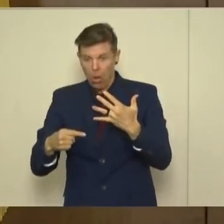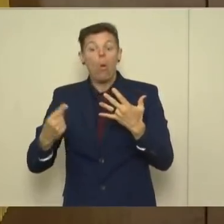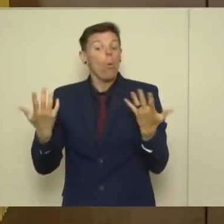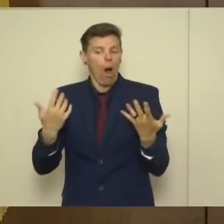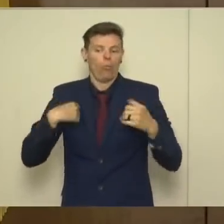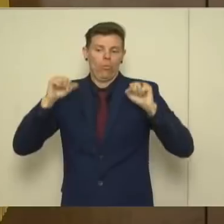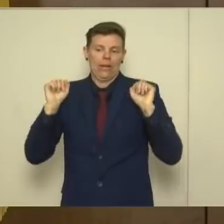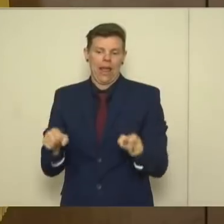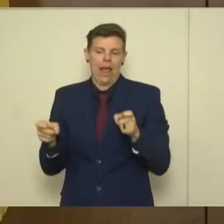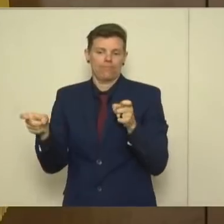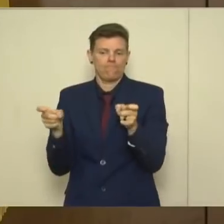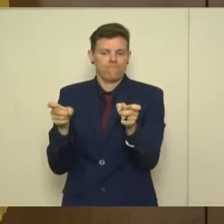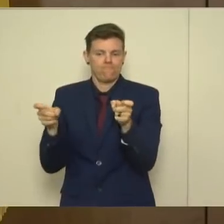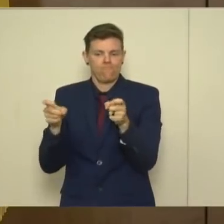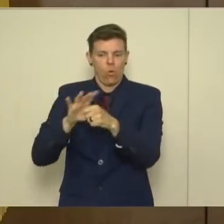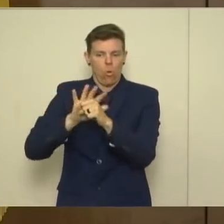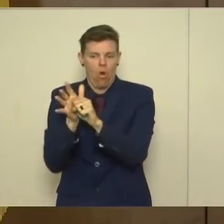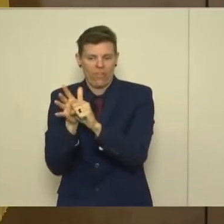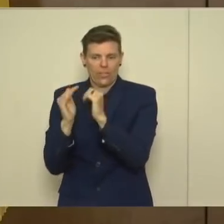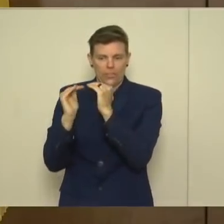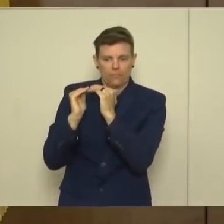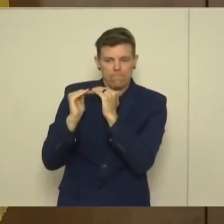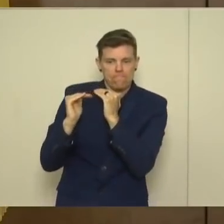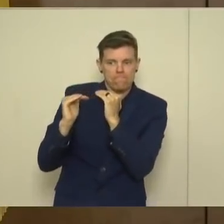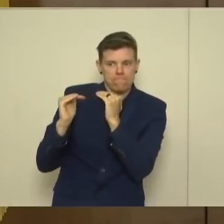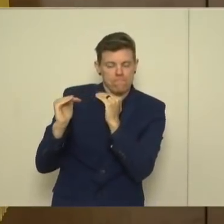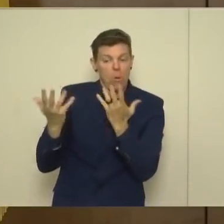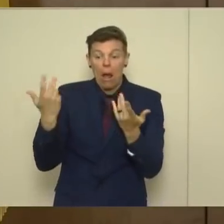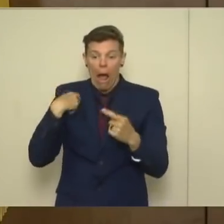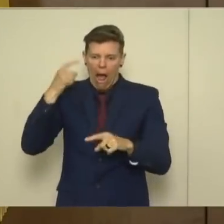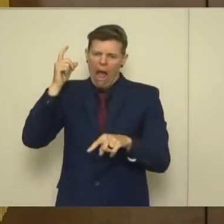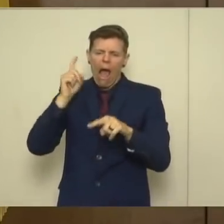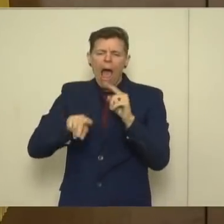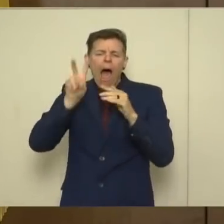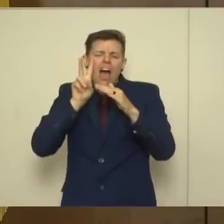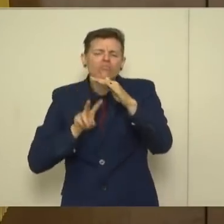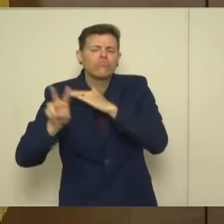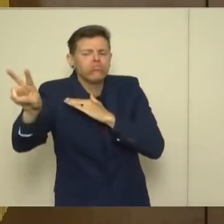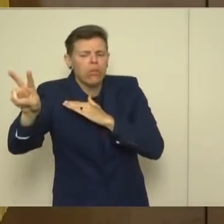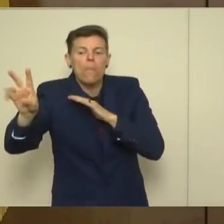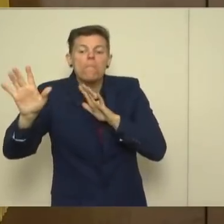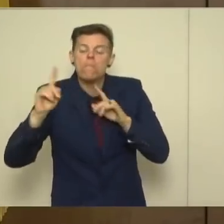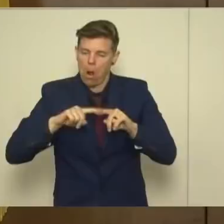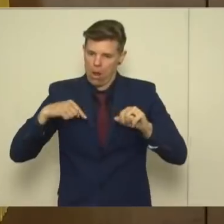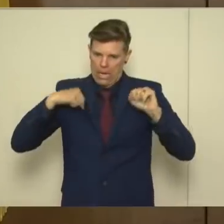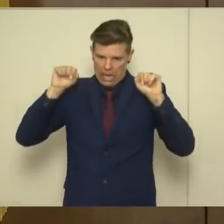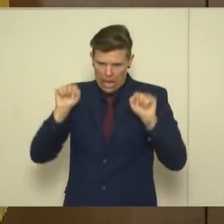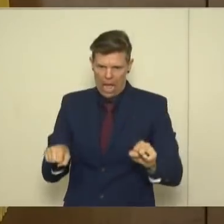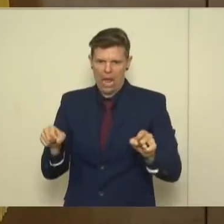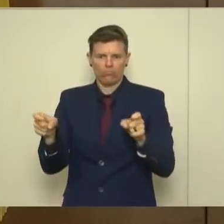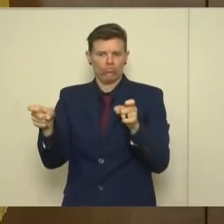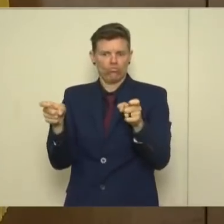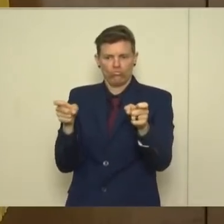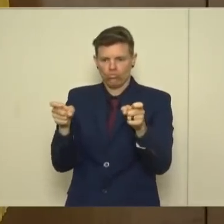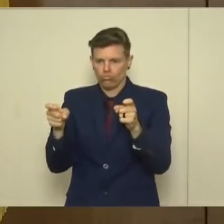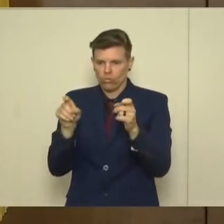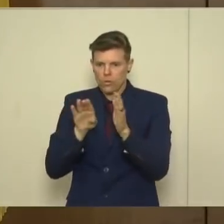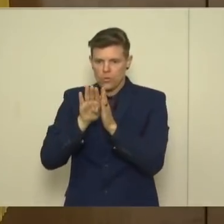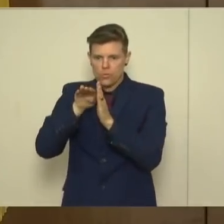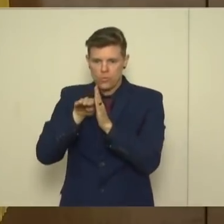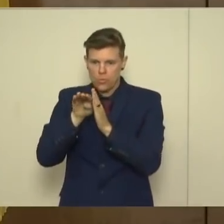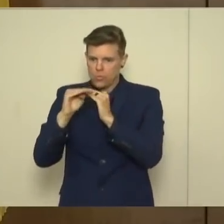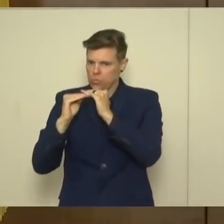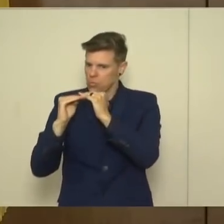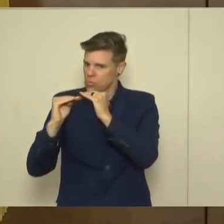right, issues that are right around the corner. So again, I'm feeling really good. We refuse to be pessimistic, but we will